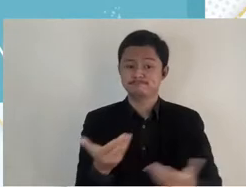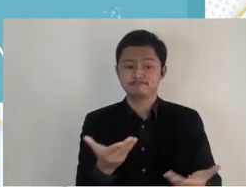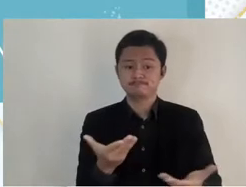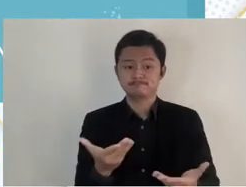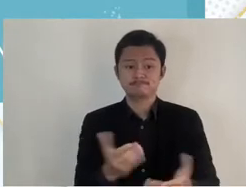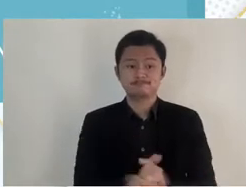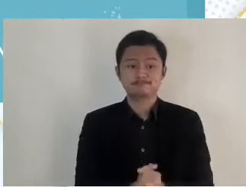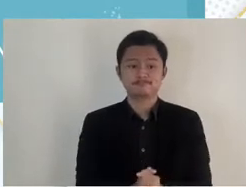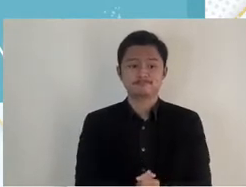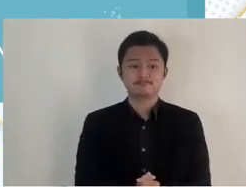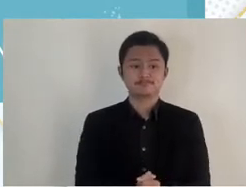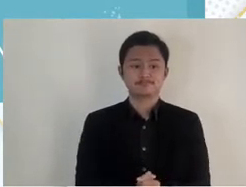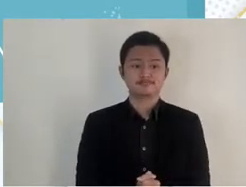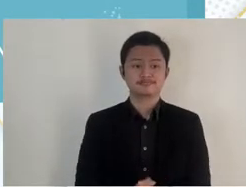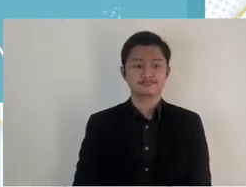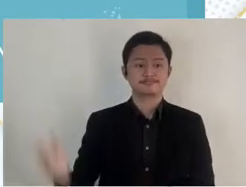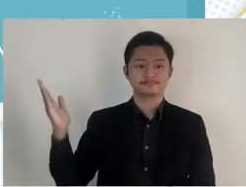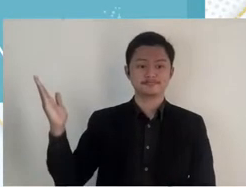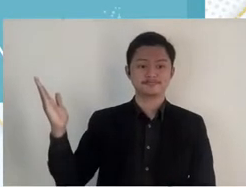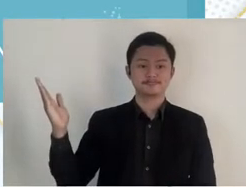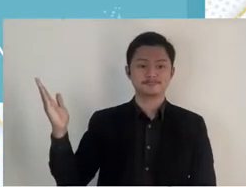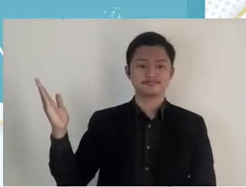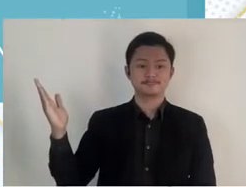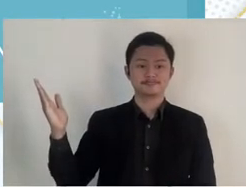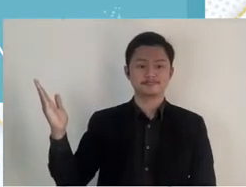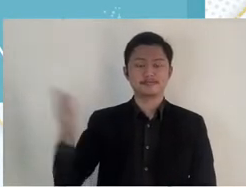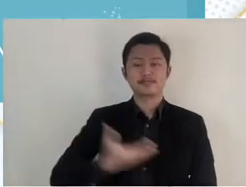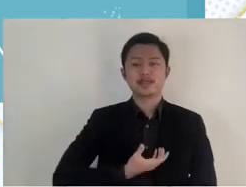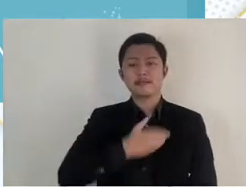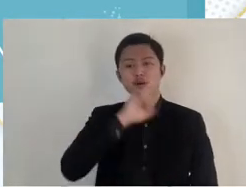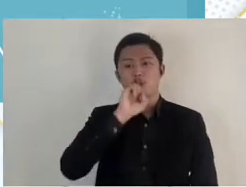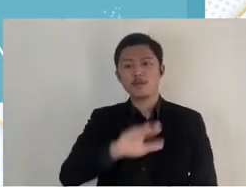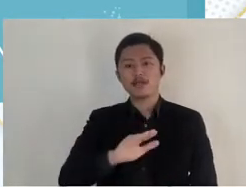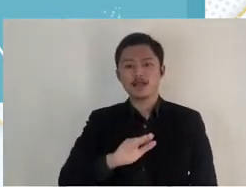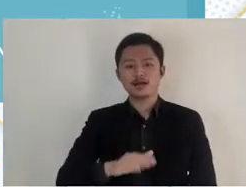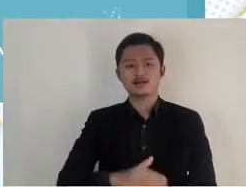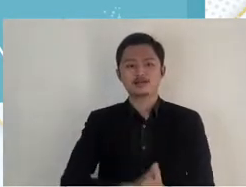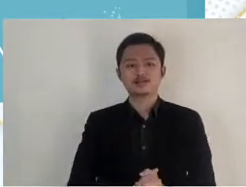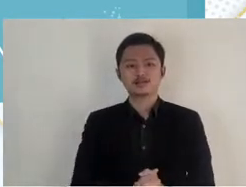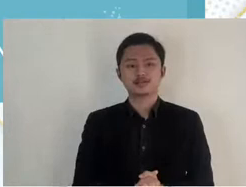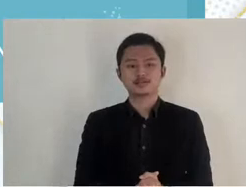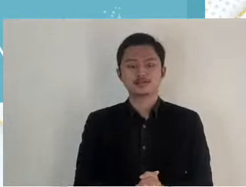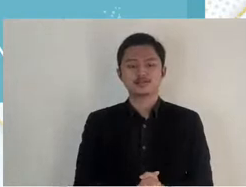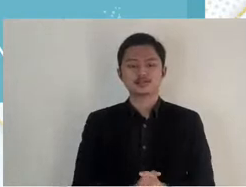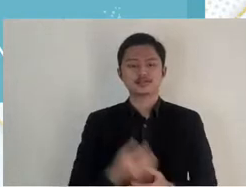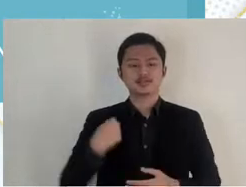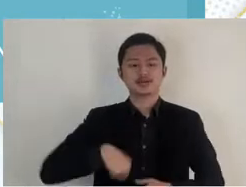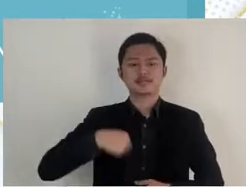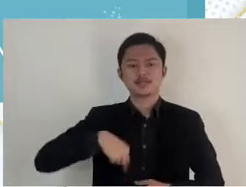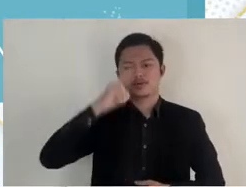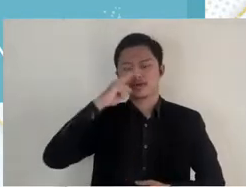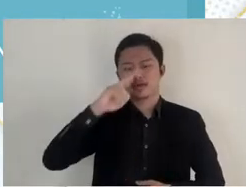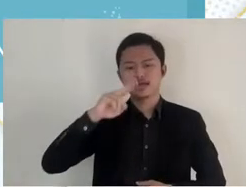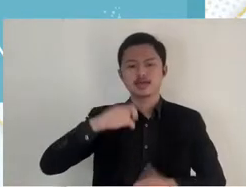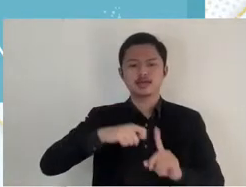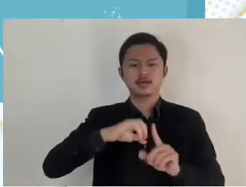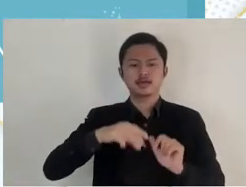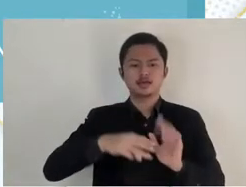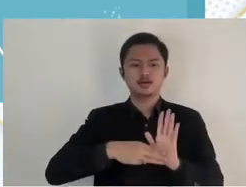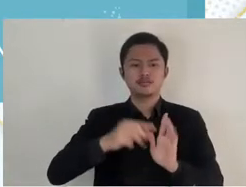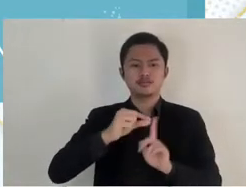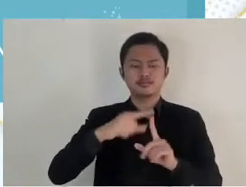presentation. Again, I would like to thank the Foreign Ministry as well as Kompasifi for hosting this important We